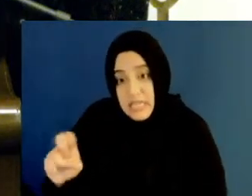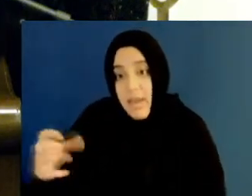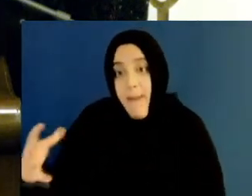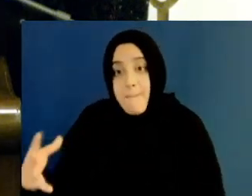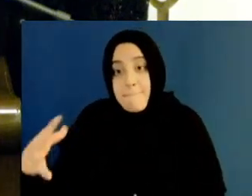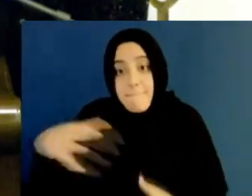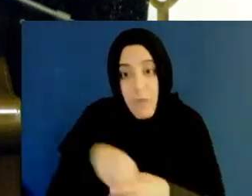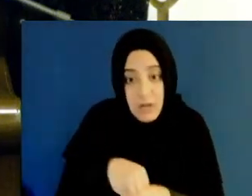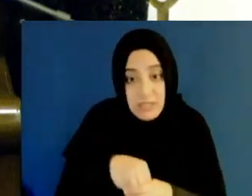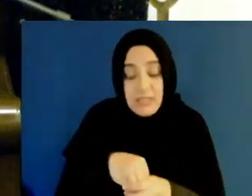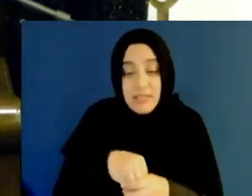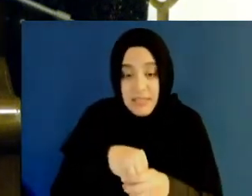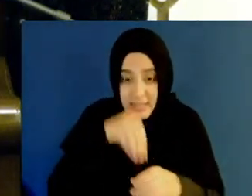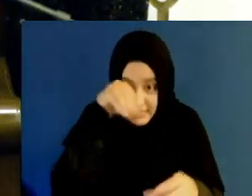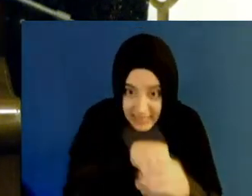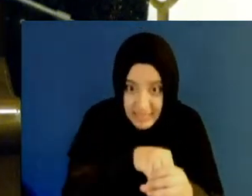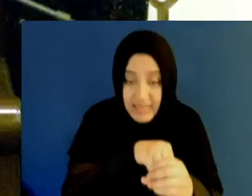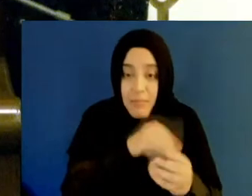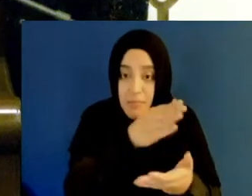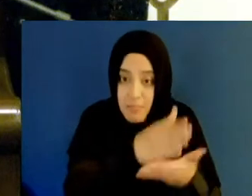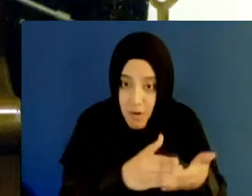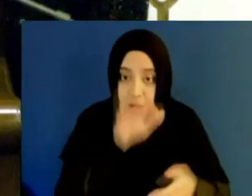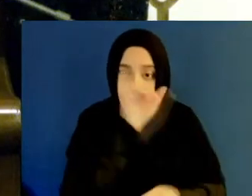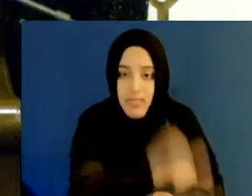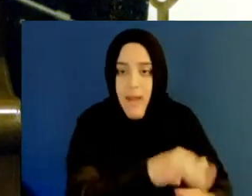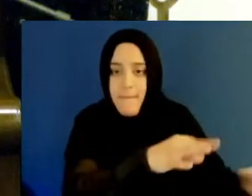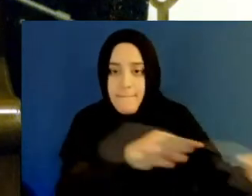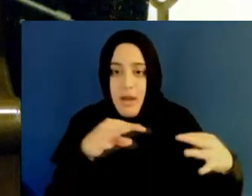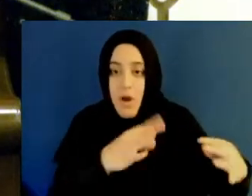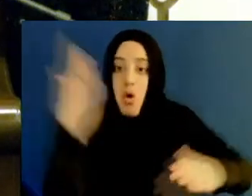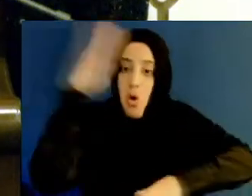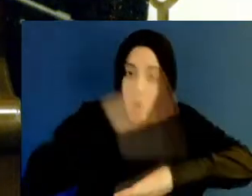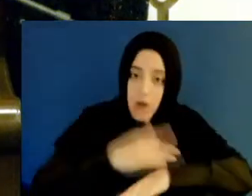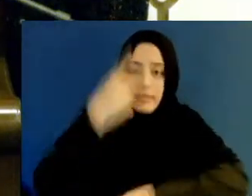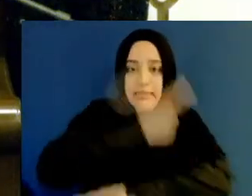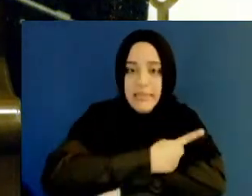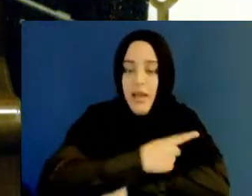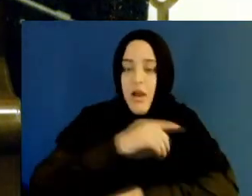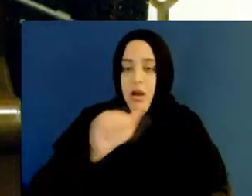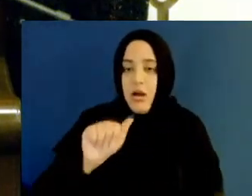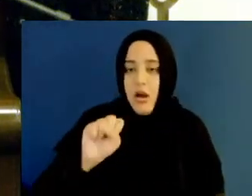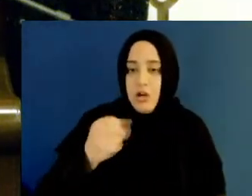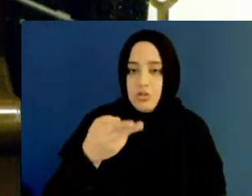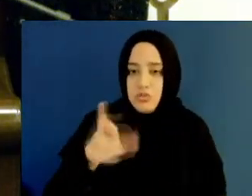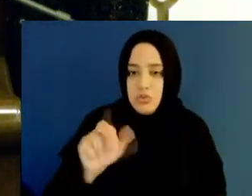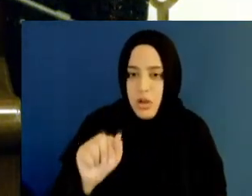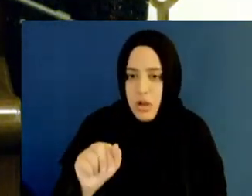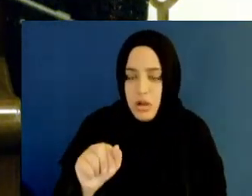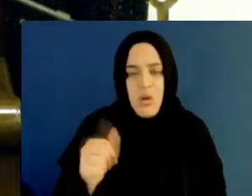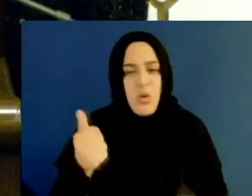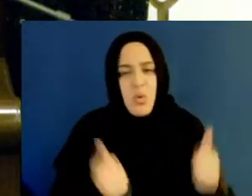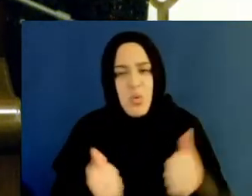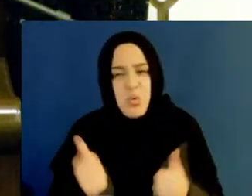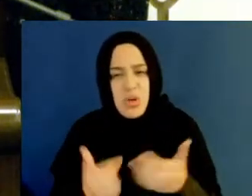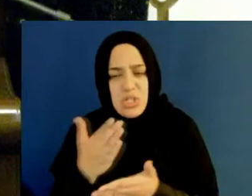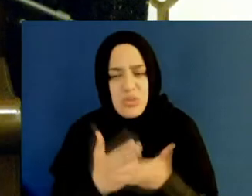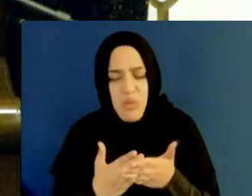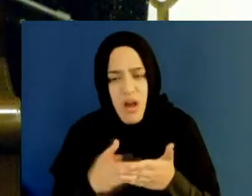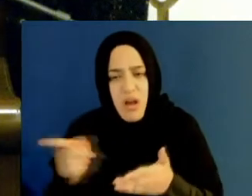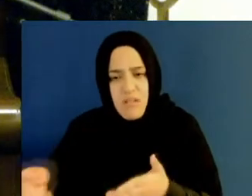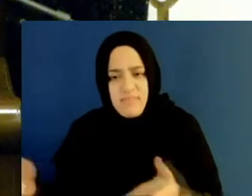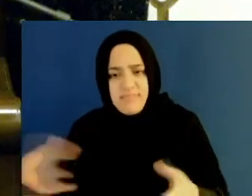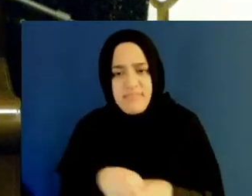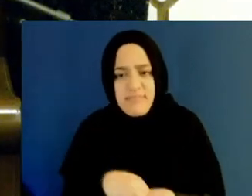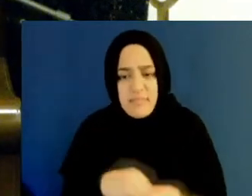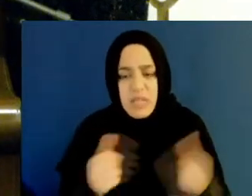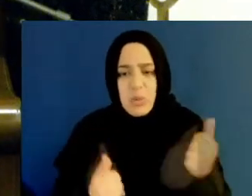the day of Ashura. Awalan, which stage of the battle did Imam Zainul Abideen participate in?